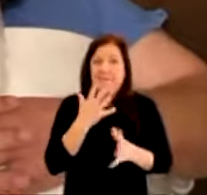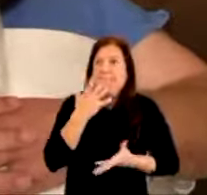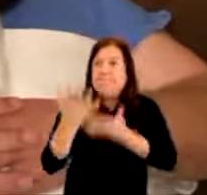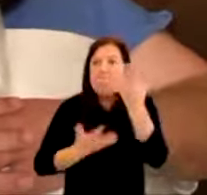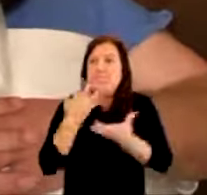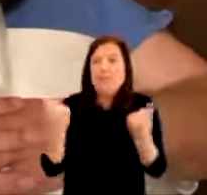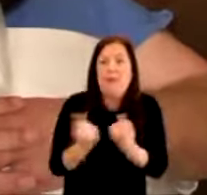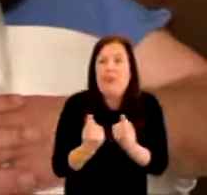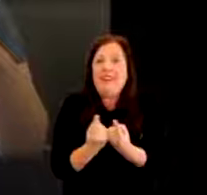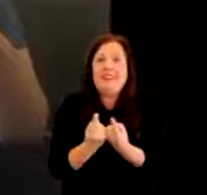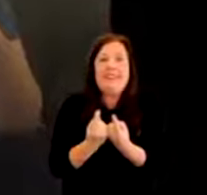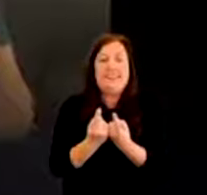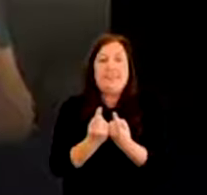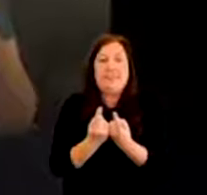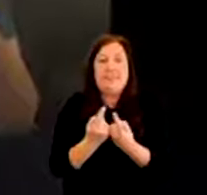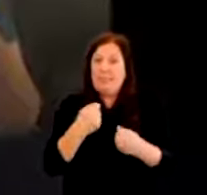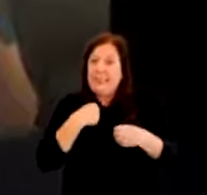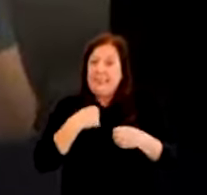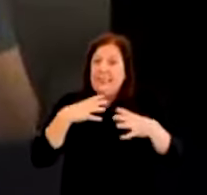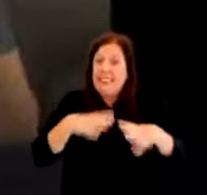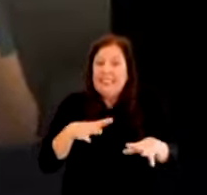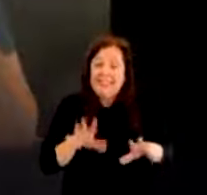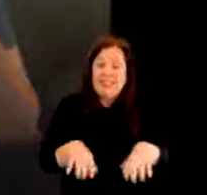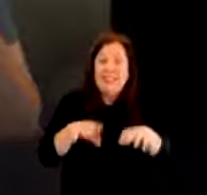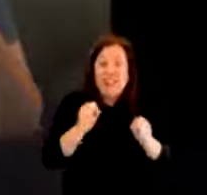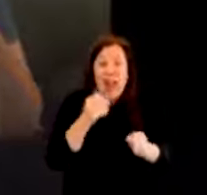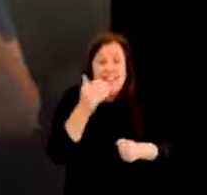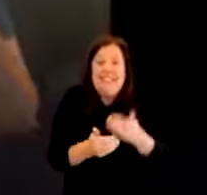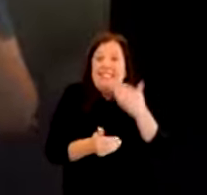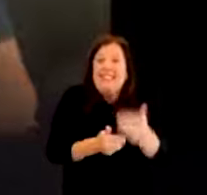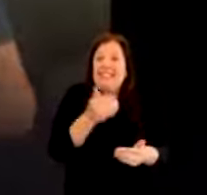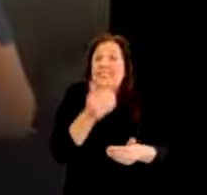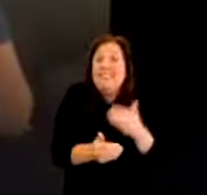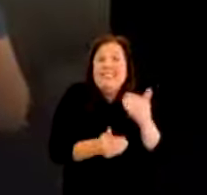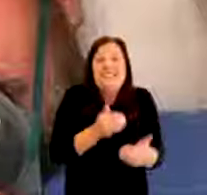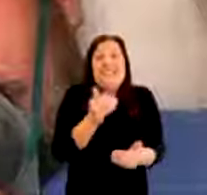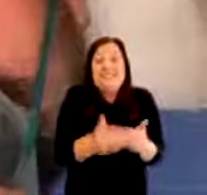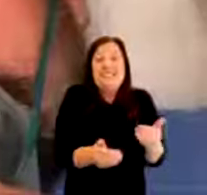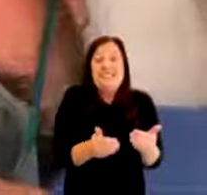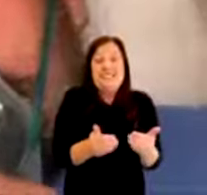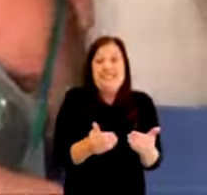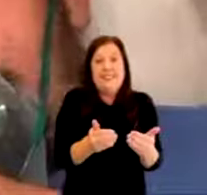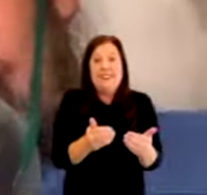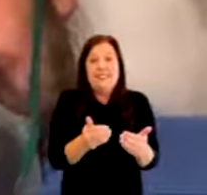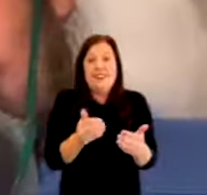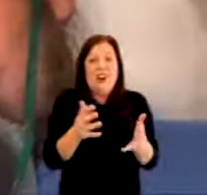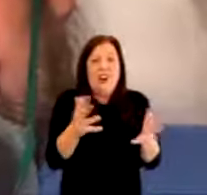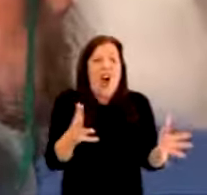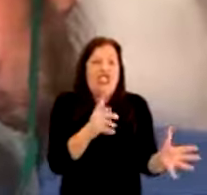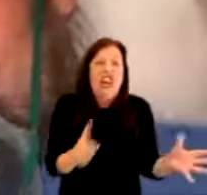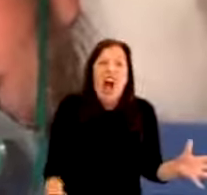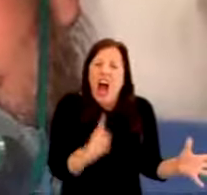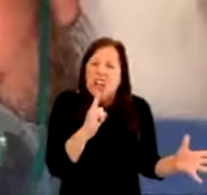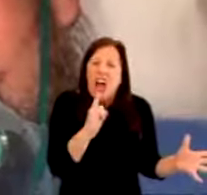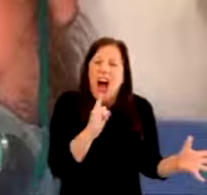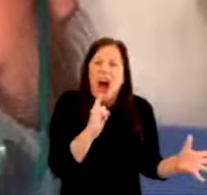got something to say. Heritable means changing emotions. Will you shut